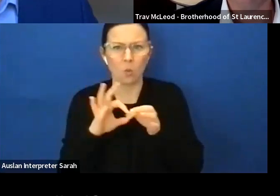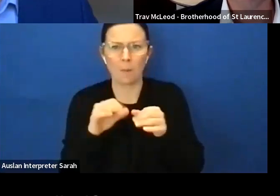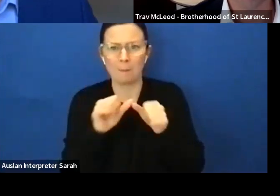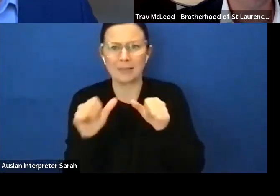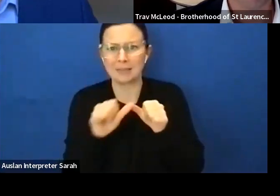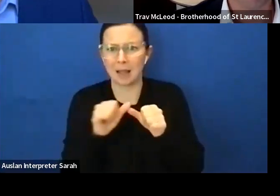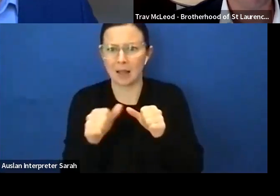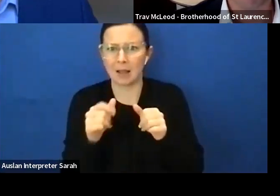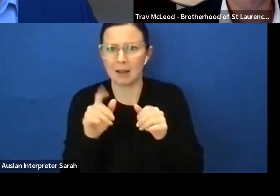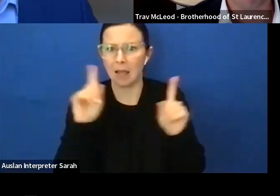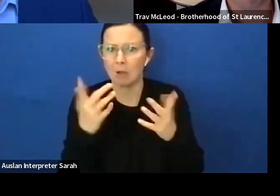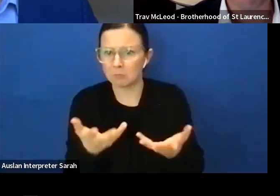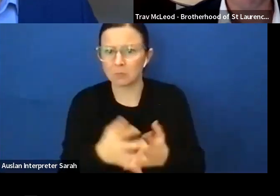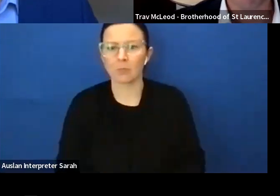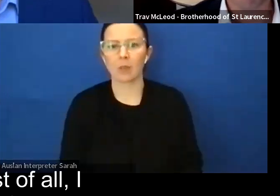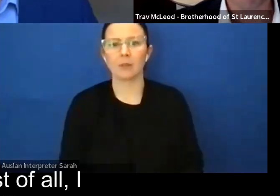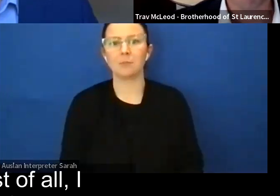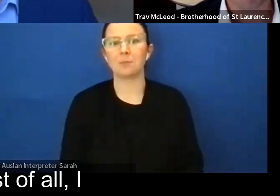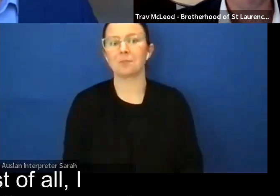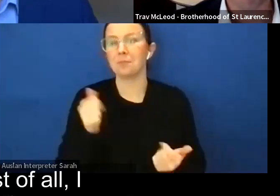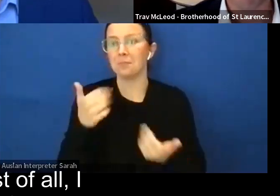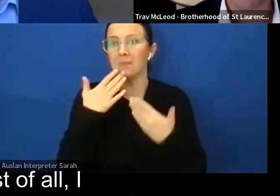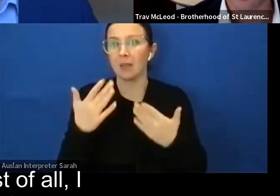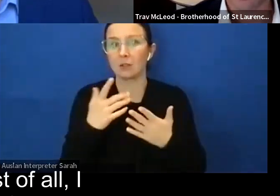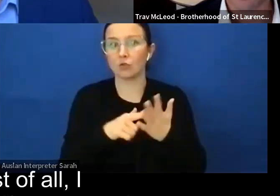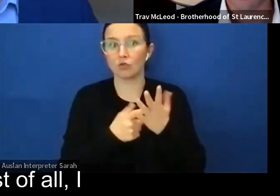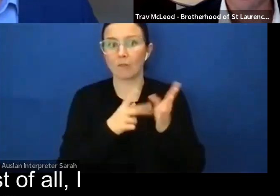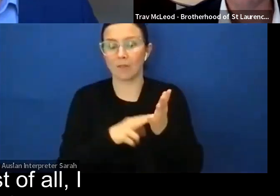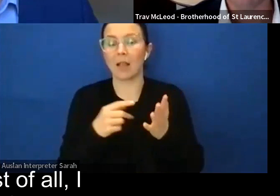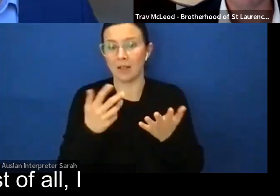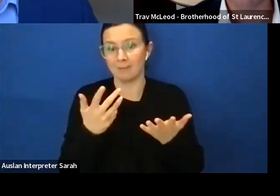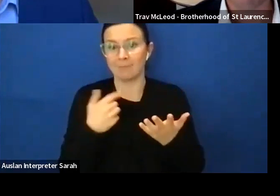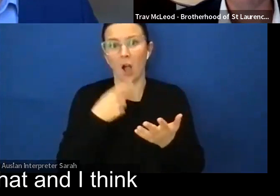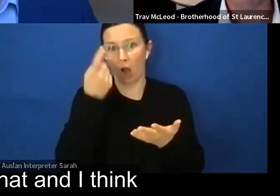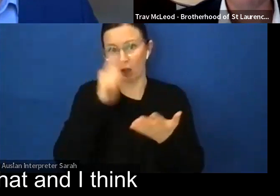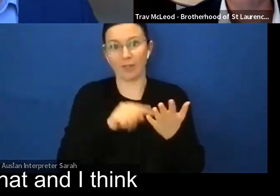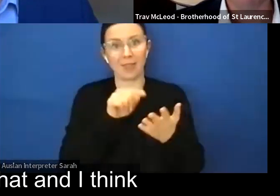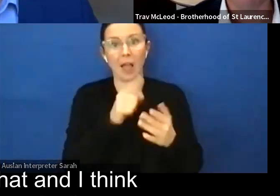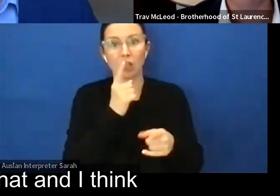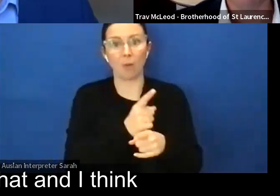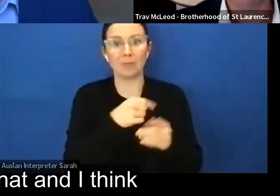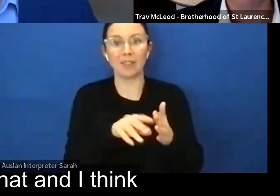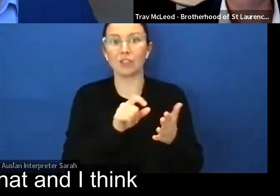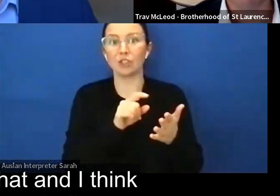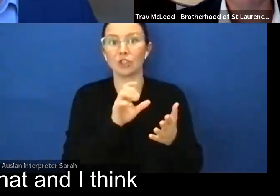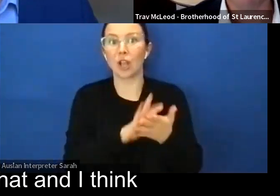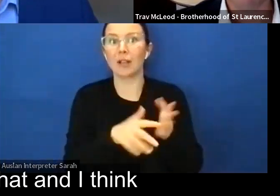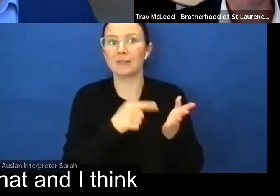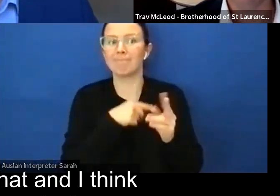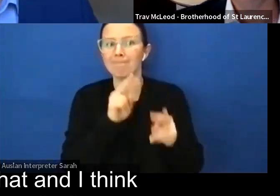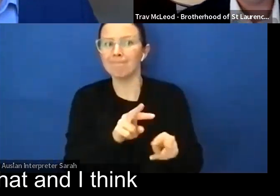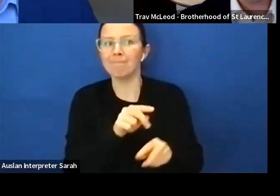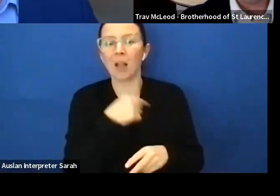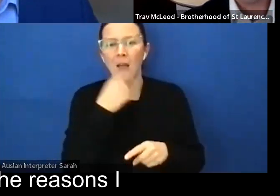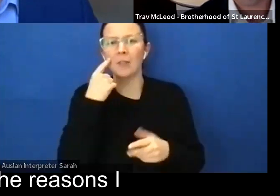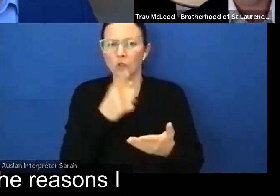reconciled? Thanks, Trav. Well, first of all, I acknowledge the comment made in the chat, and I think it's a really important